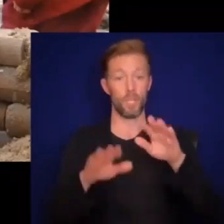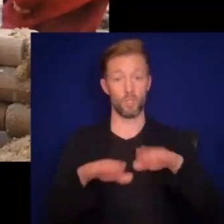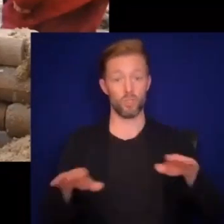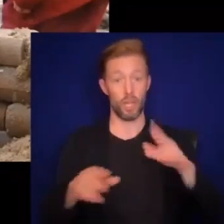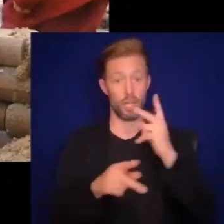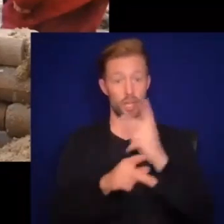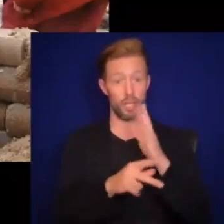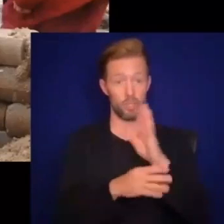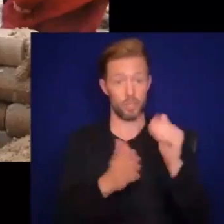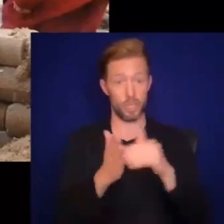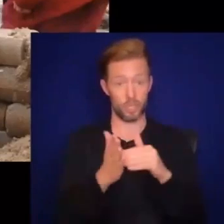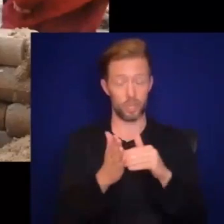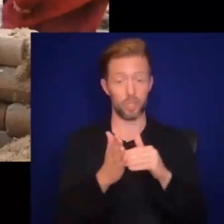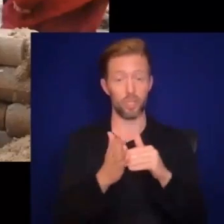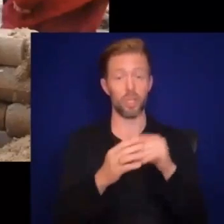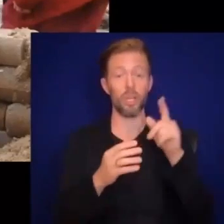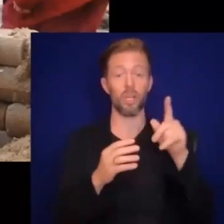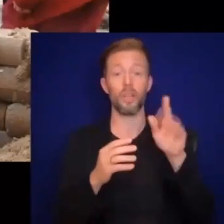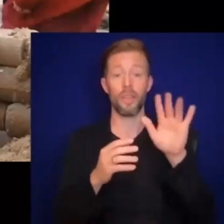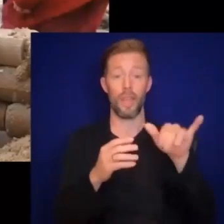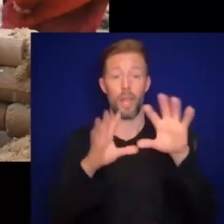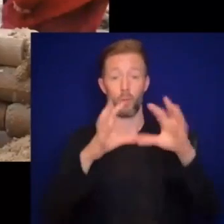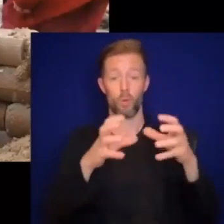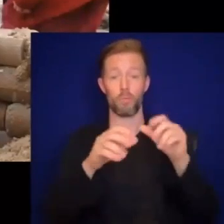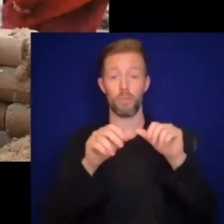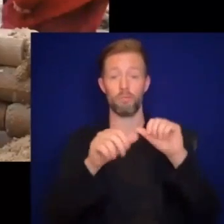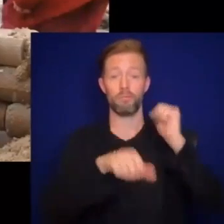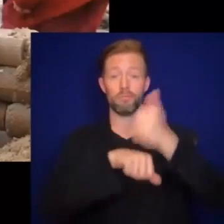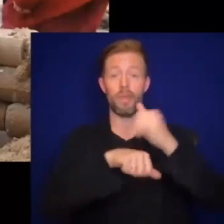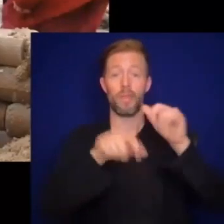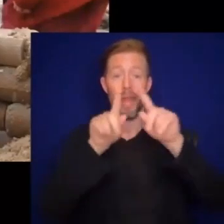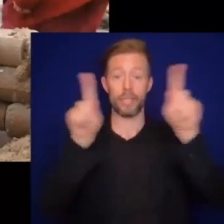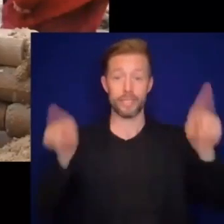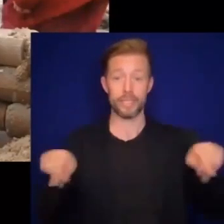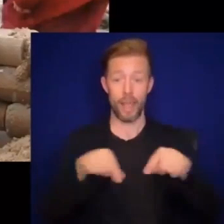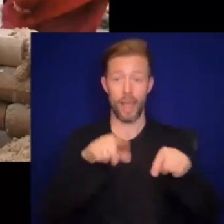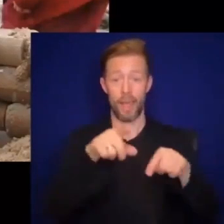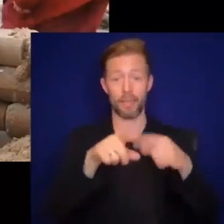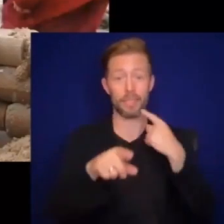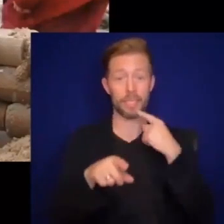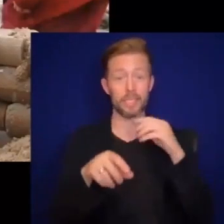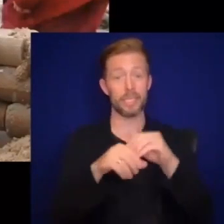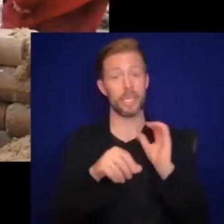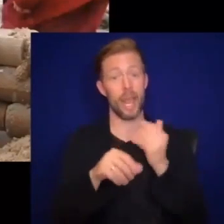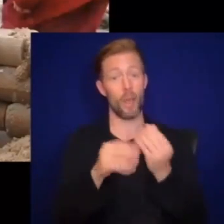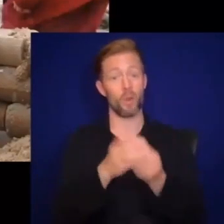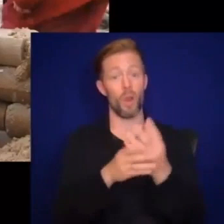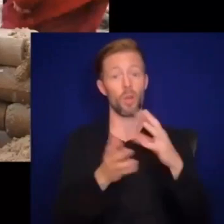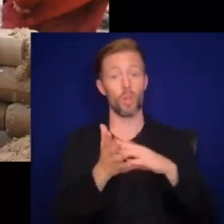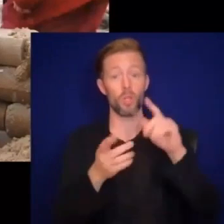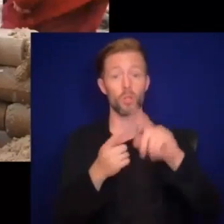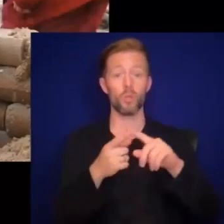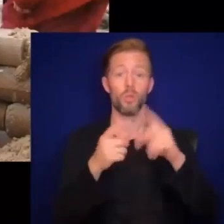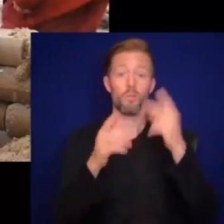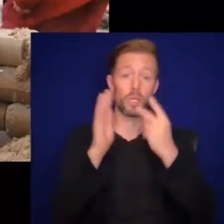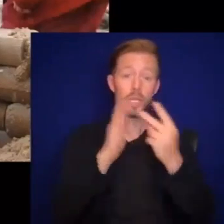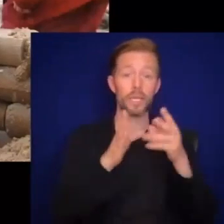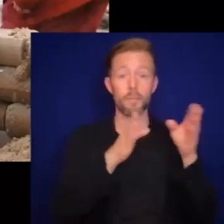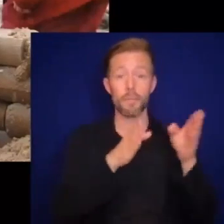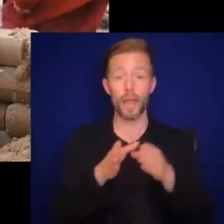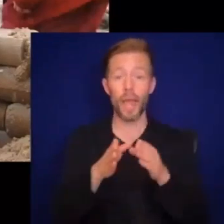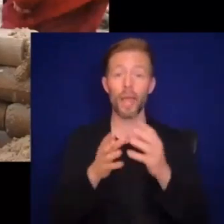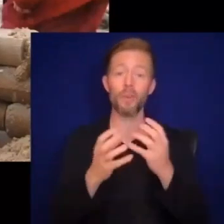center, a group installed this sign that says, in our garden, we learn to